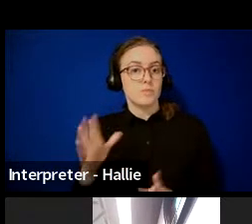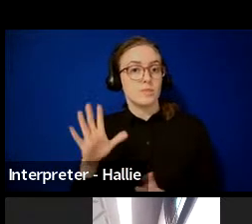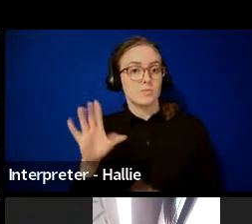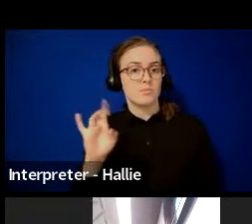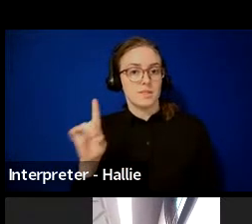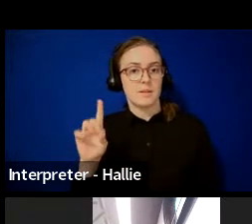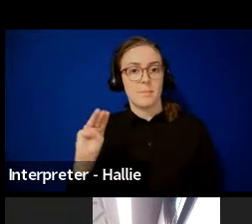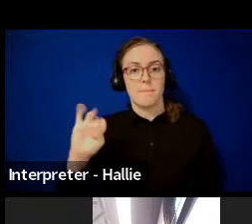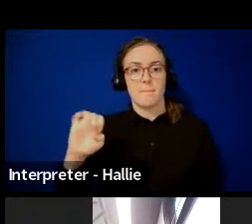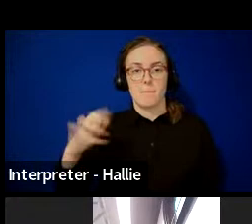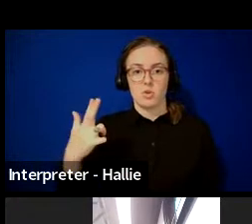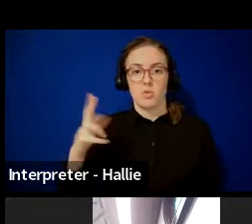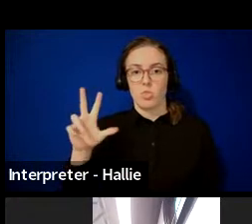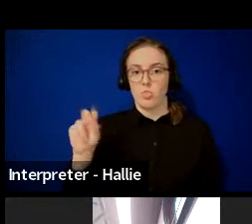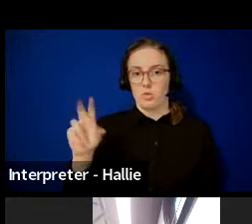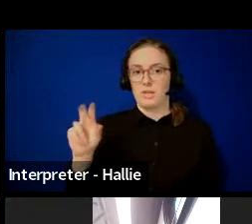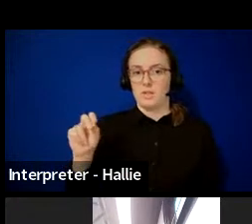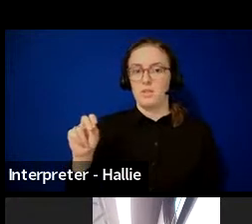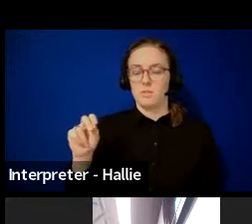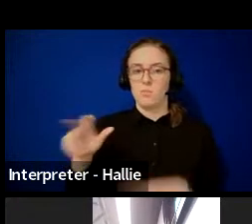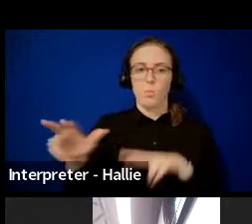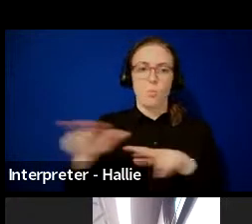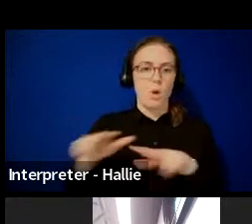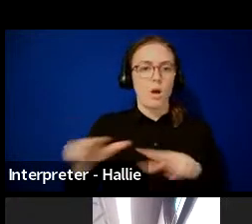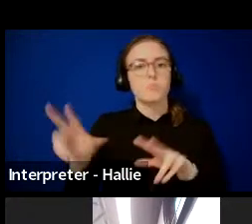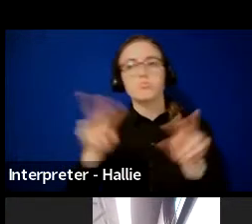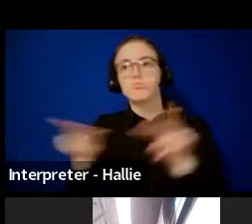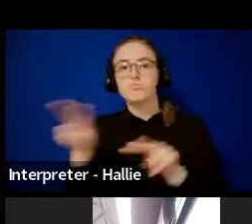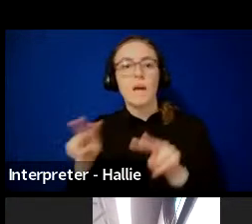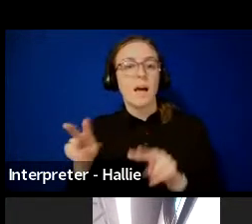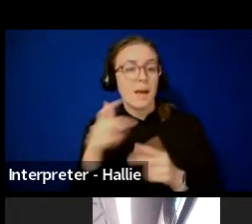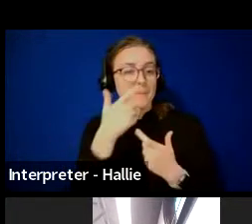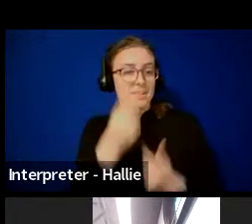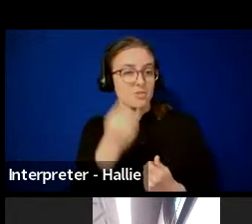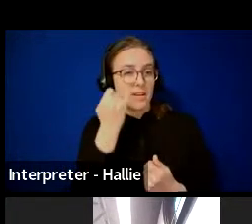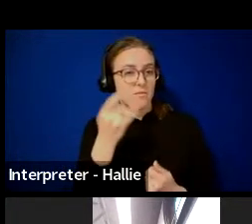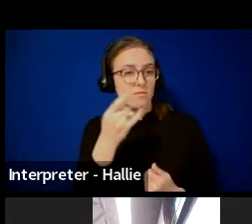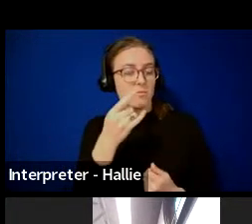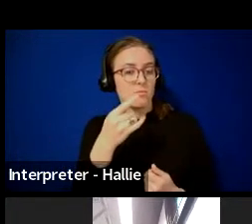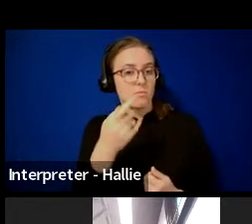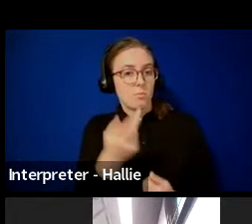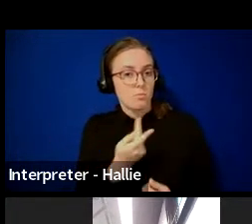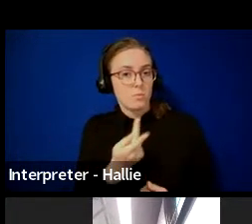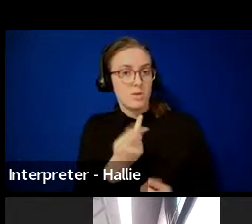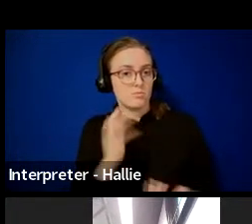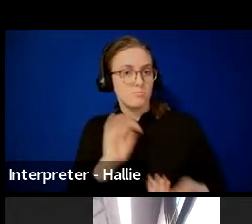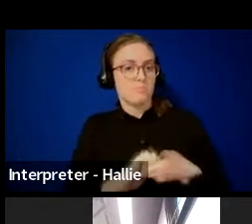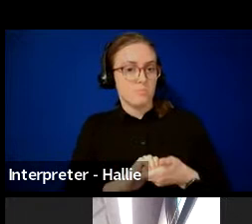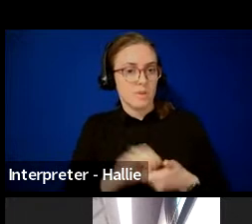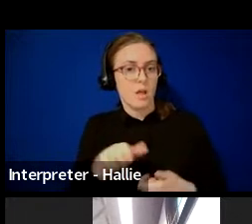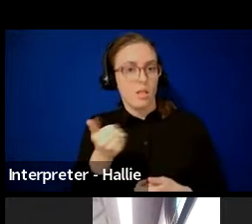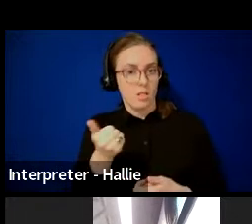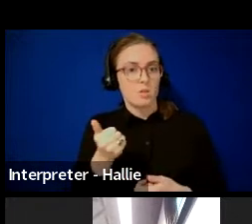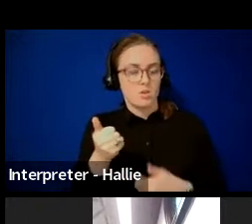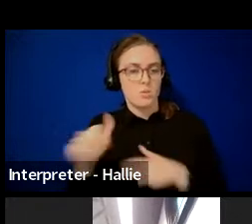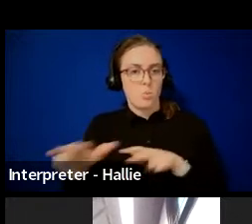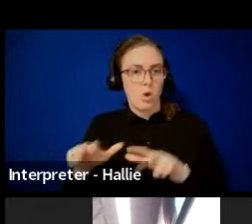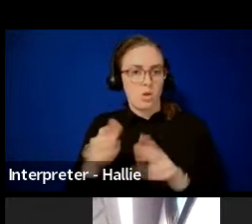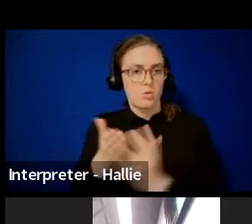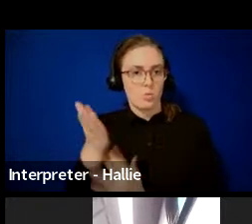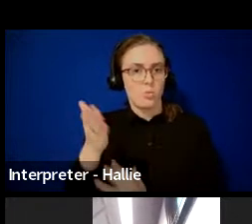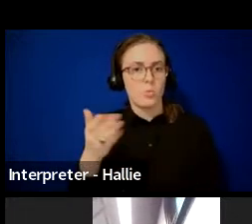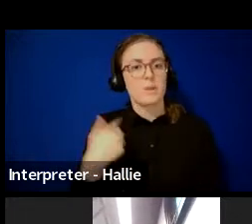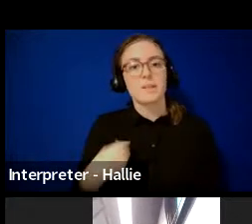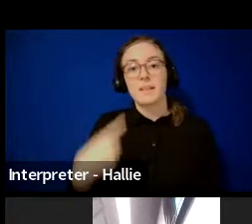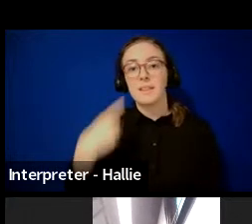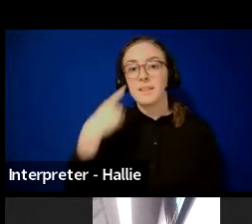the 30th. I'd be interested to see if we could get with you to probably do another walkthrough, because I think Councilmember